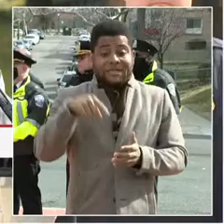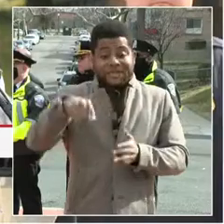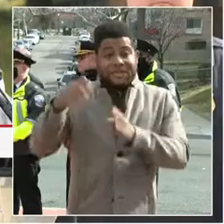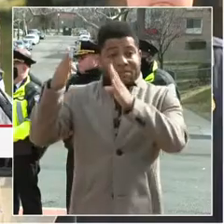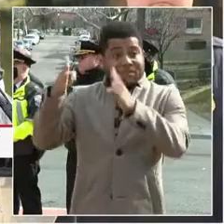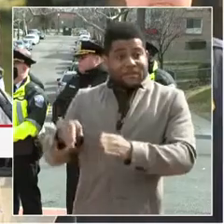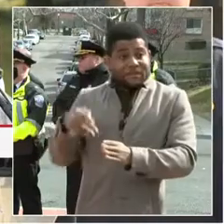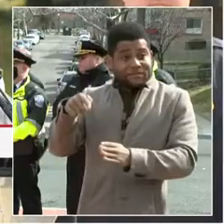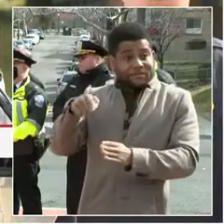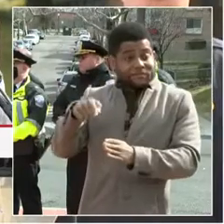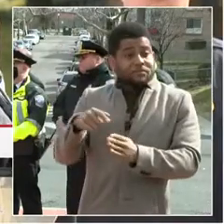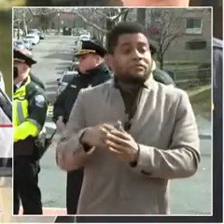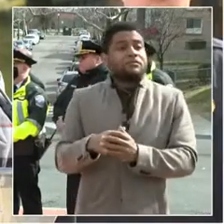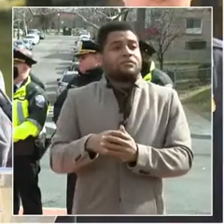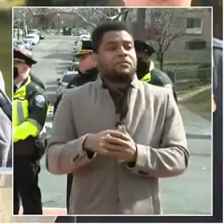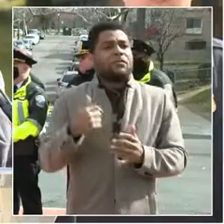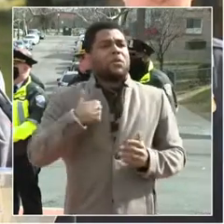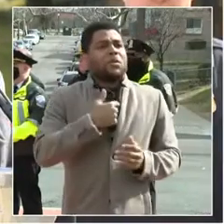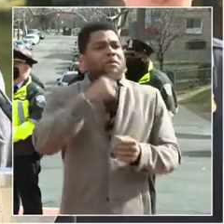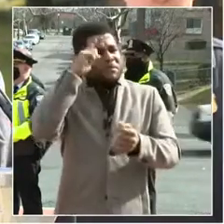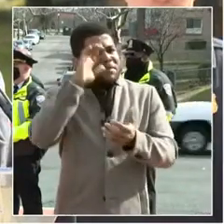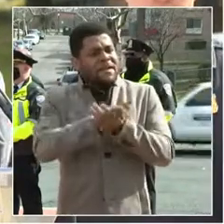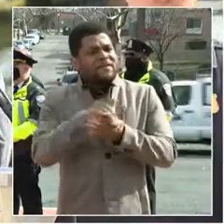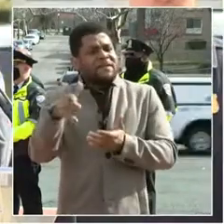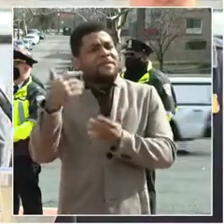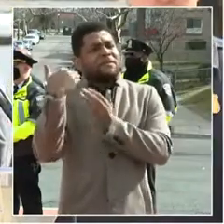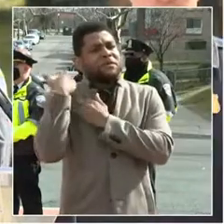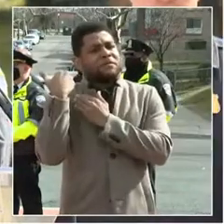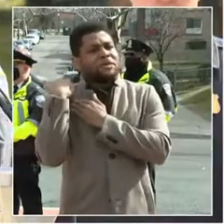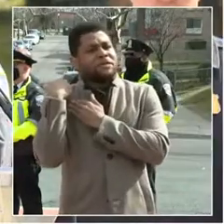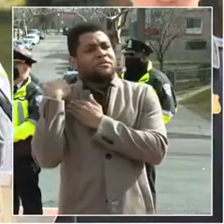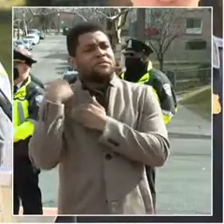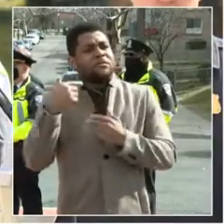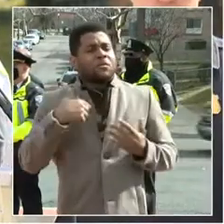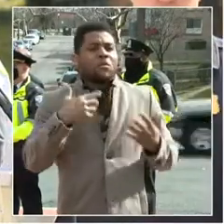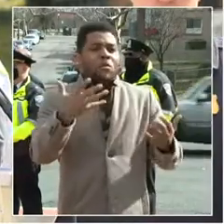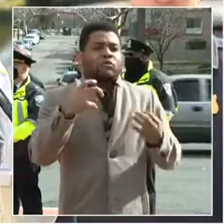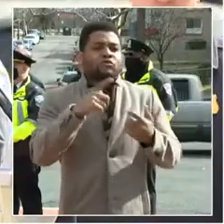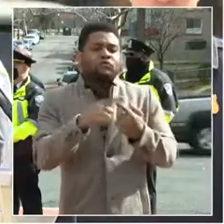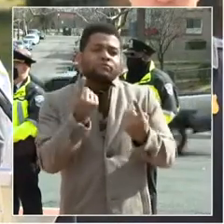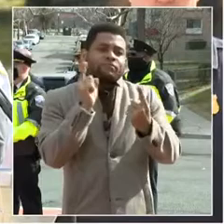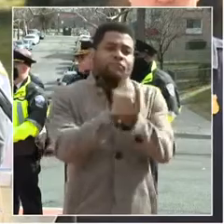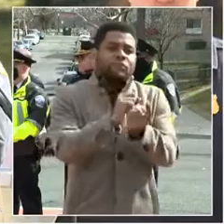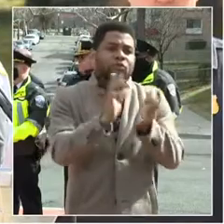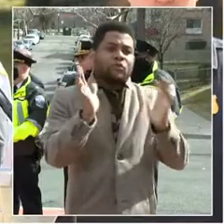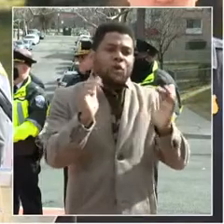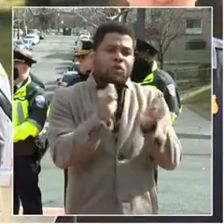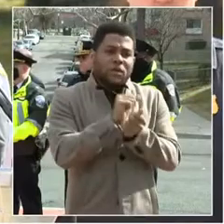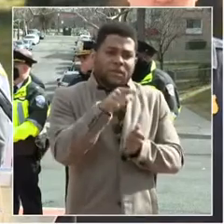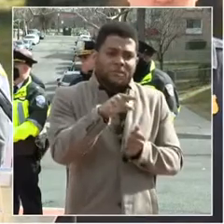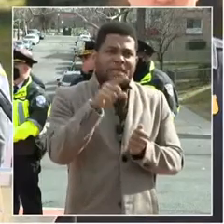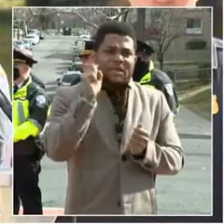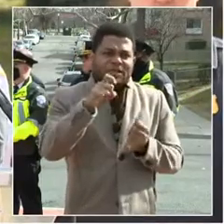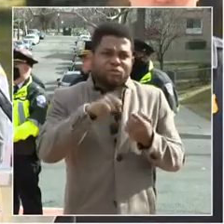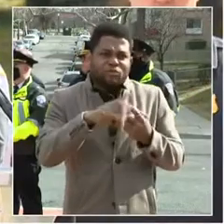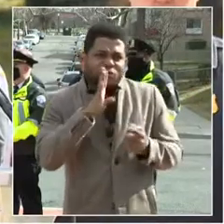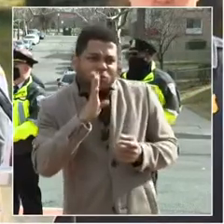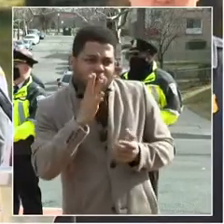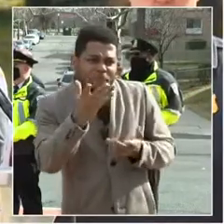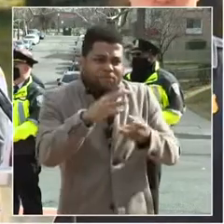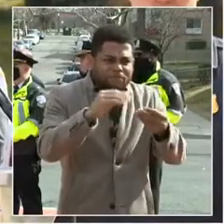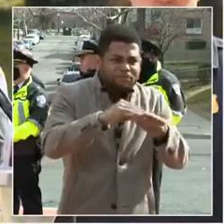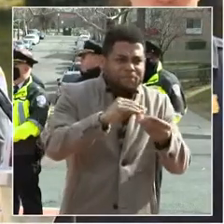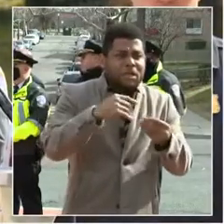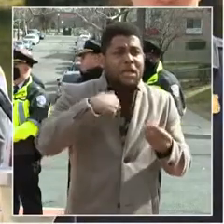we believe, is responsible, and we'd like to talk to this individual. We believe that he went to the area of Lincoln